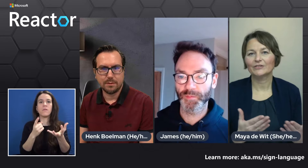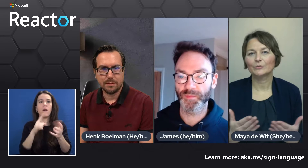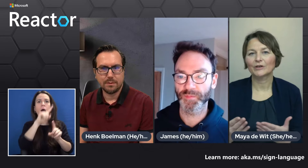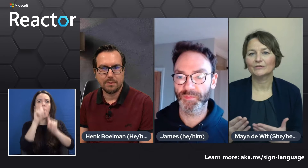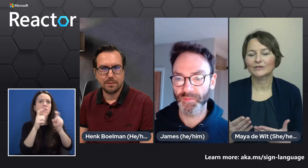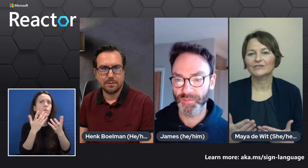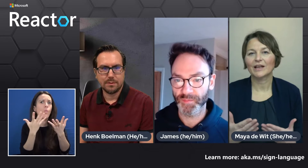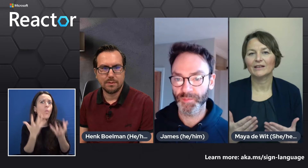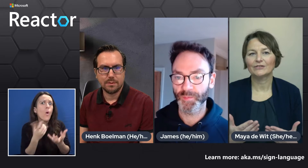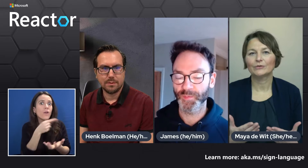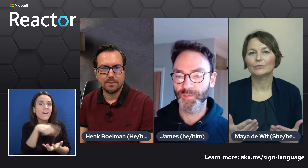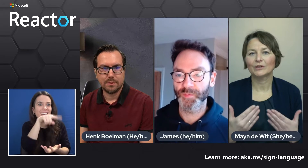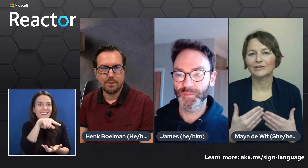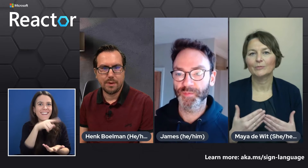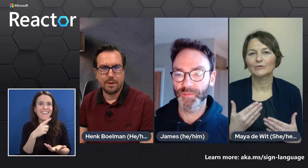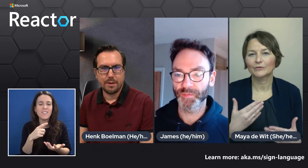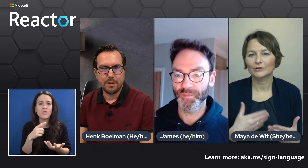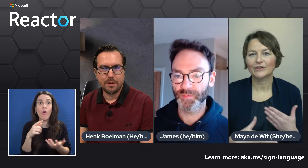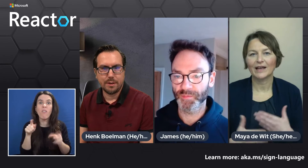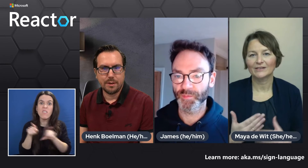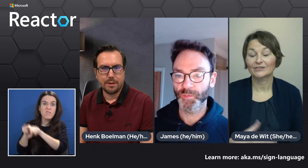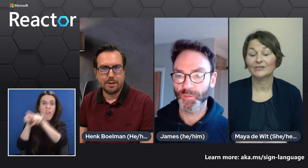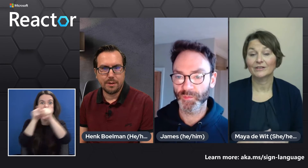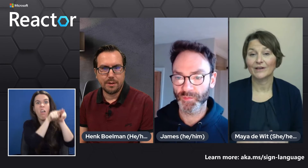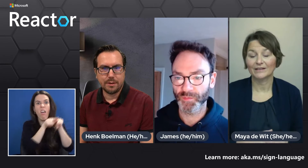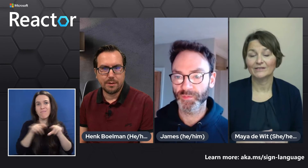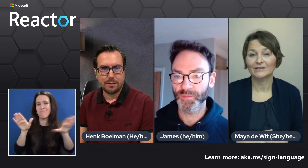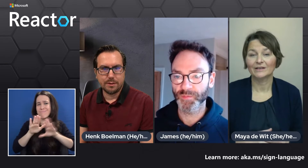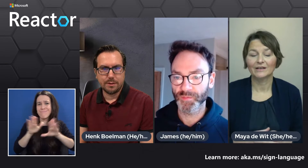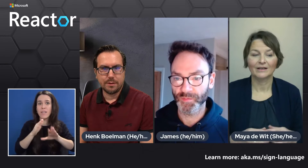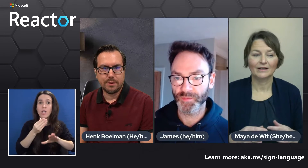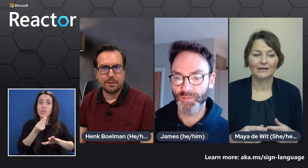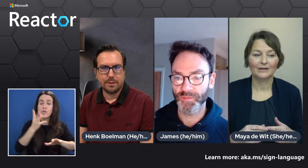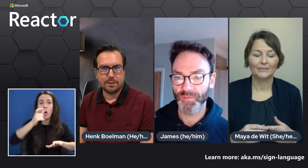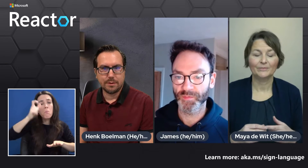has their preference as to what they prefer to access an event.